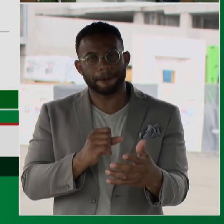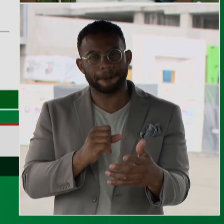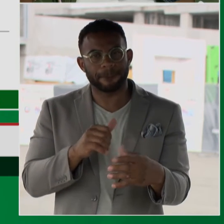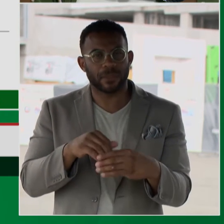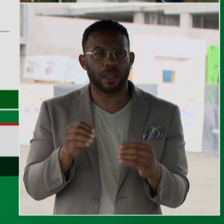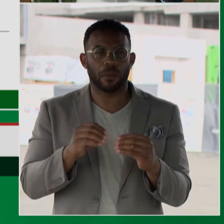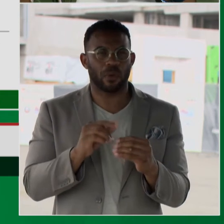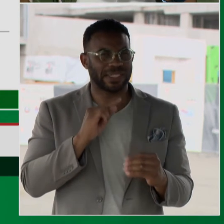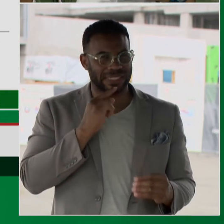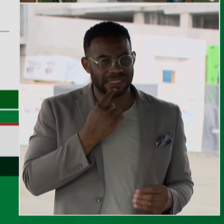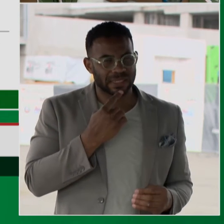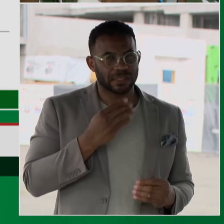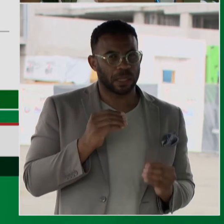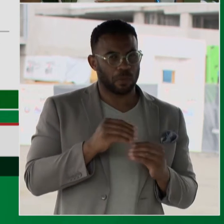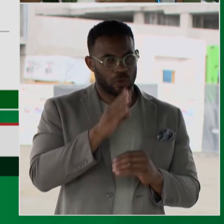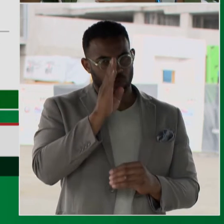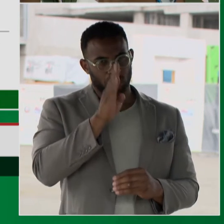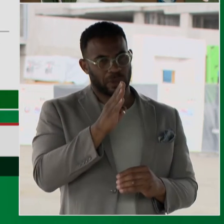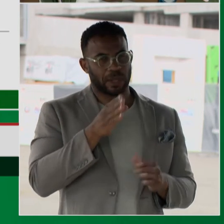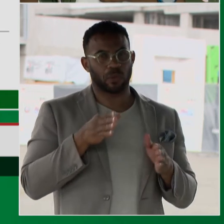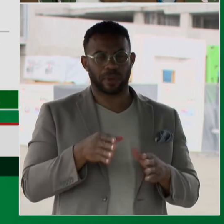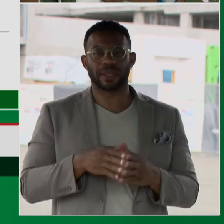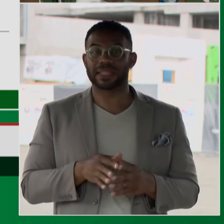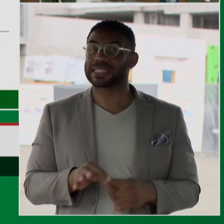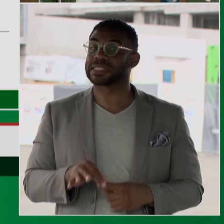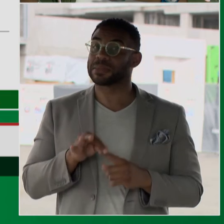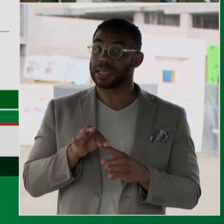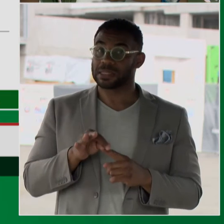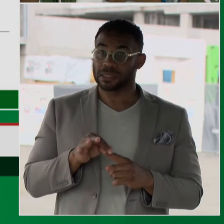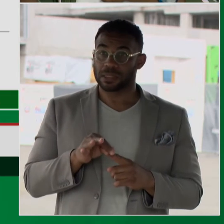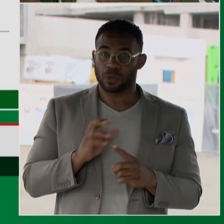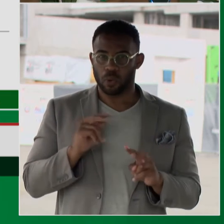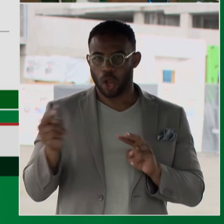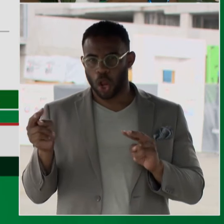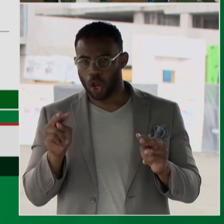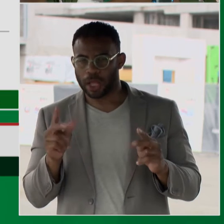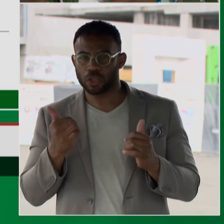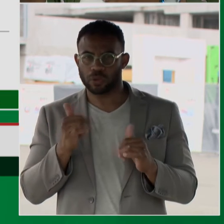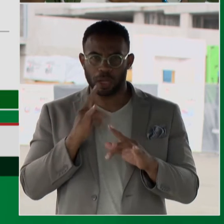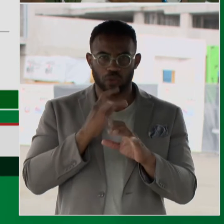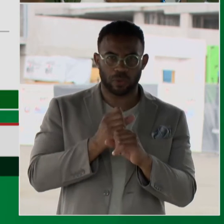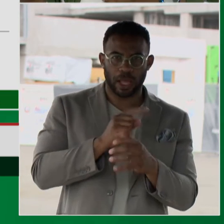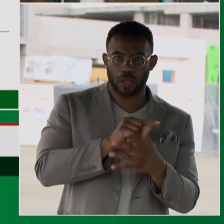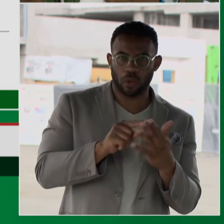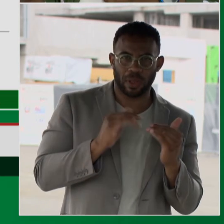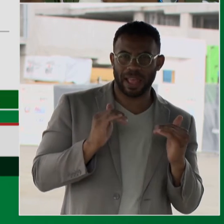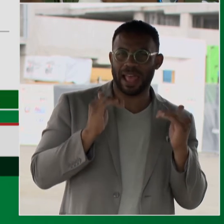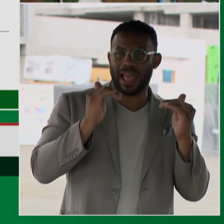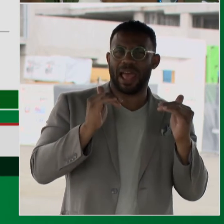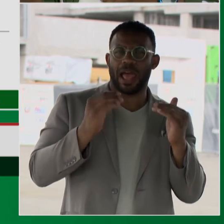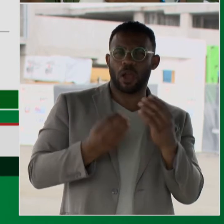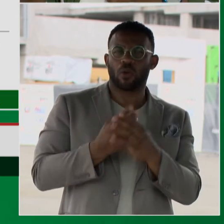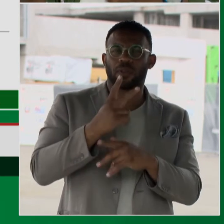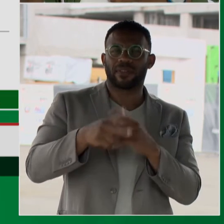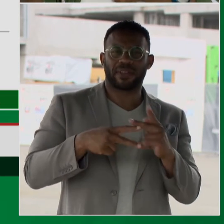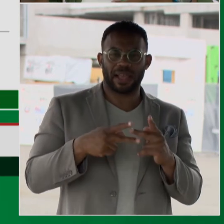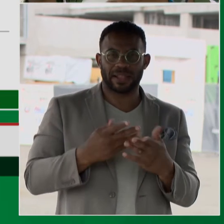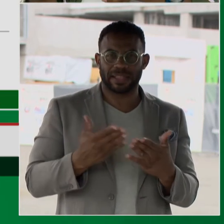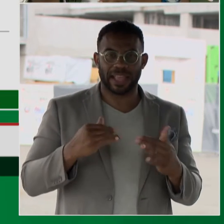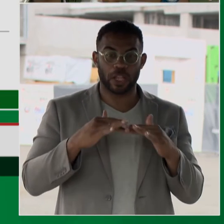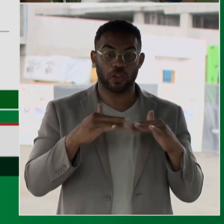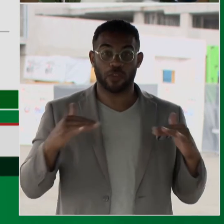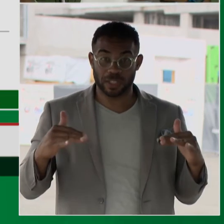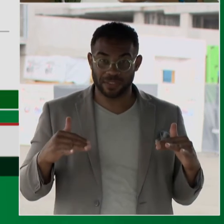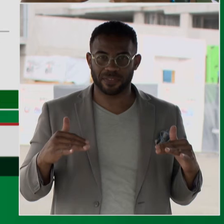in a more intense and more directed way, especially when we're looking at trying to attract those high growth kinds of tenants here and